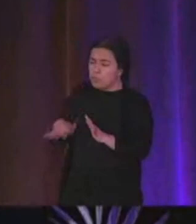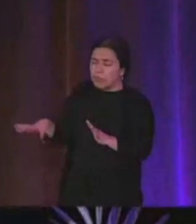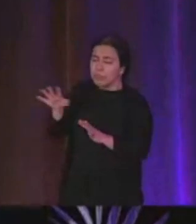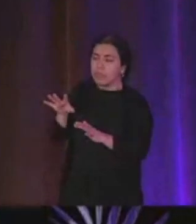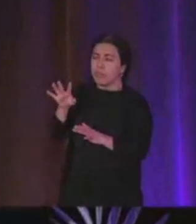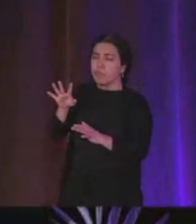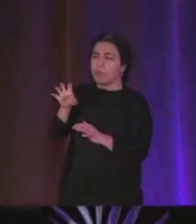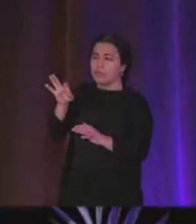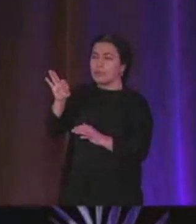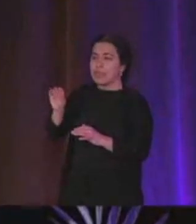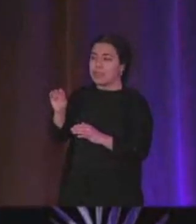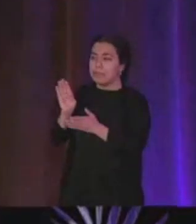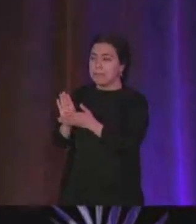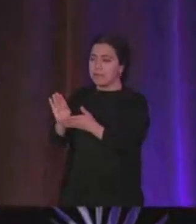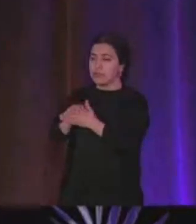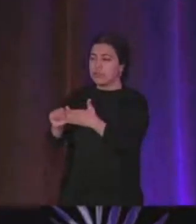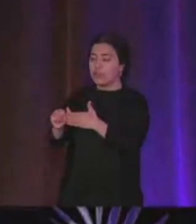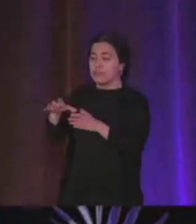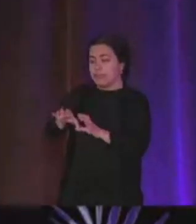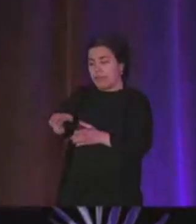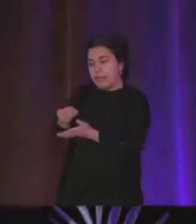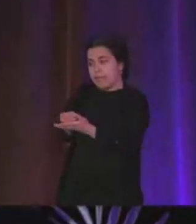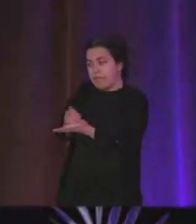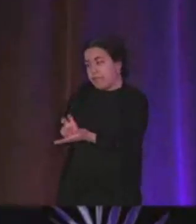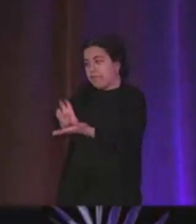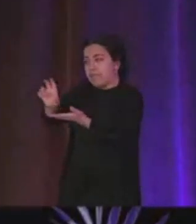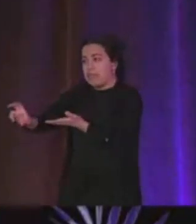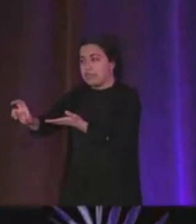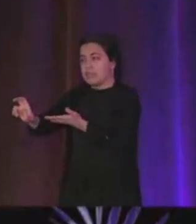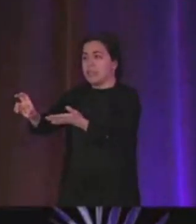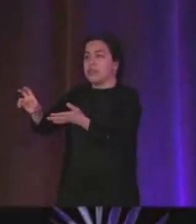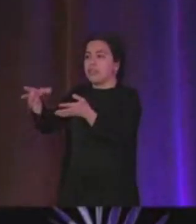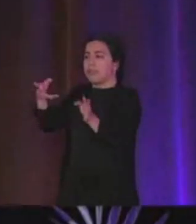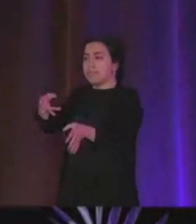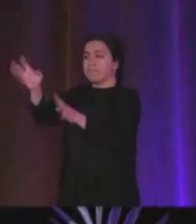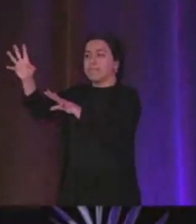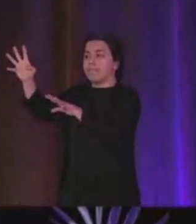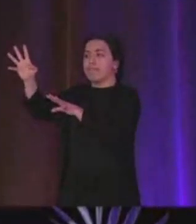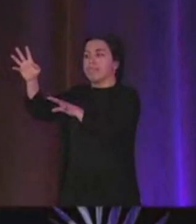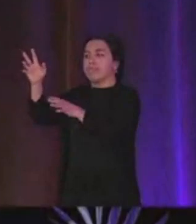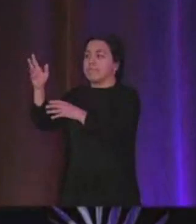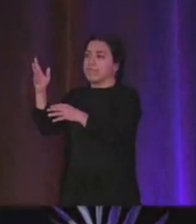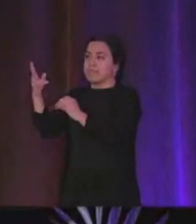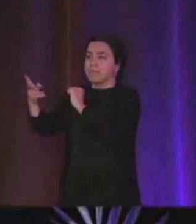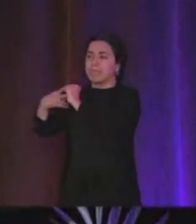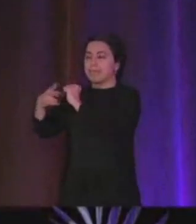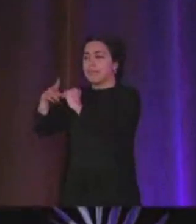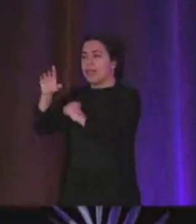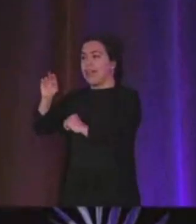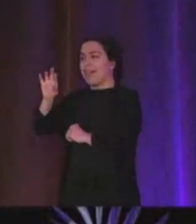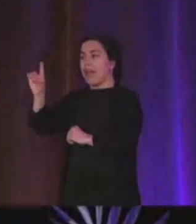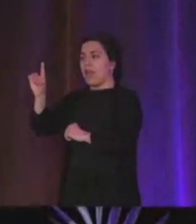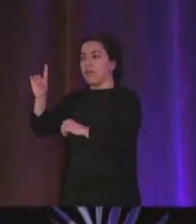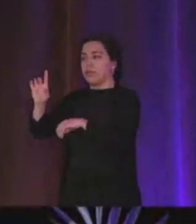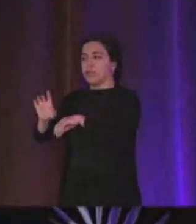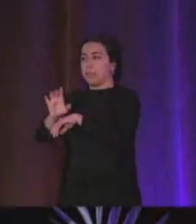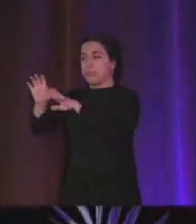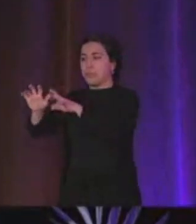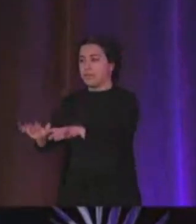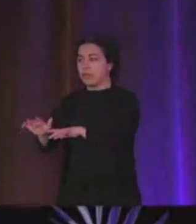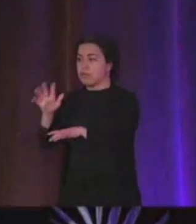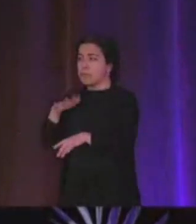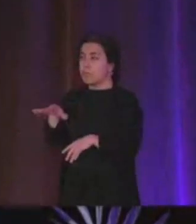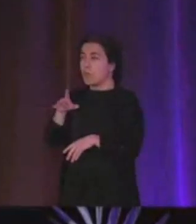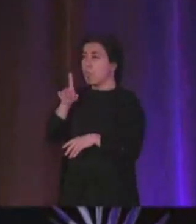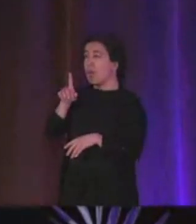billion have been invested on the cloud computing, and out of which 30% was wasted, which is approximately